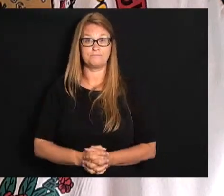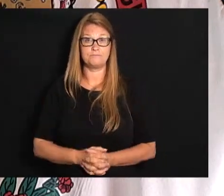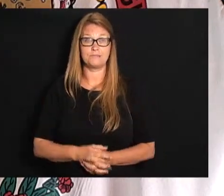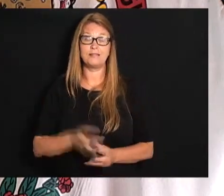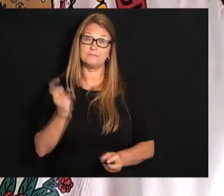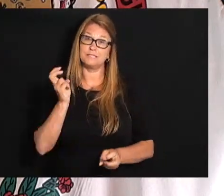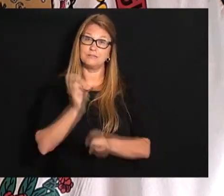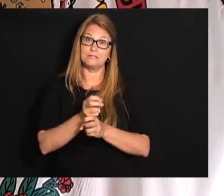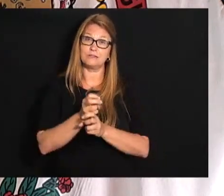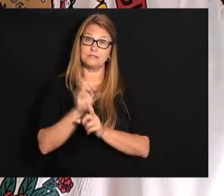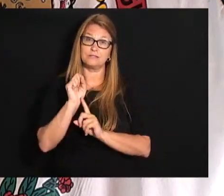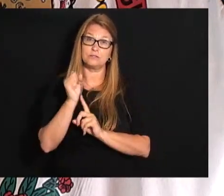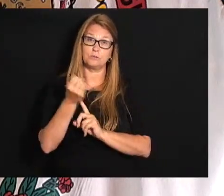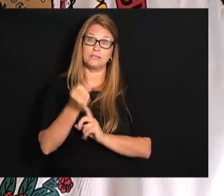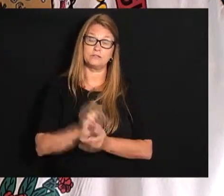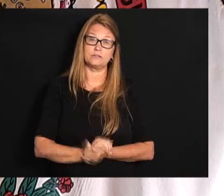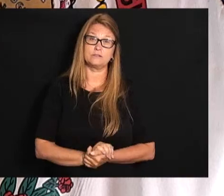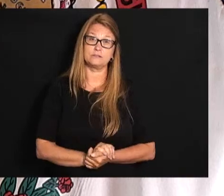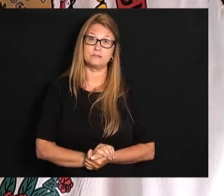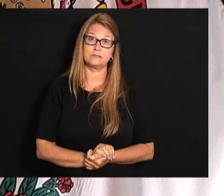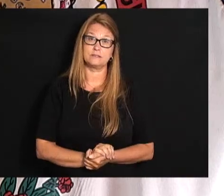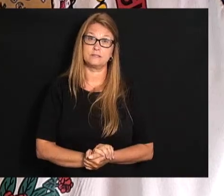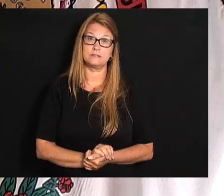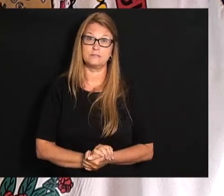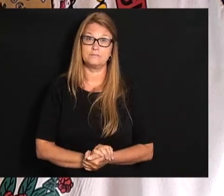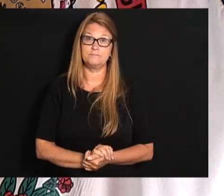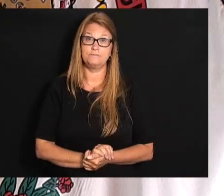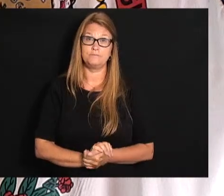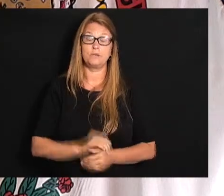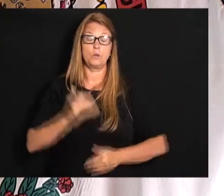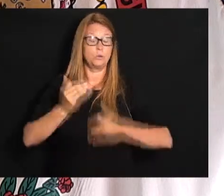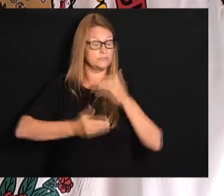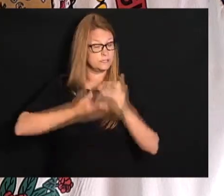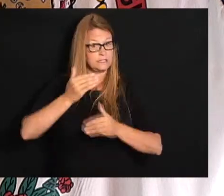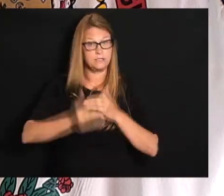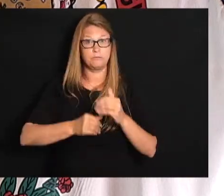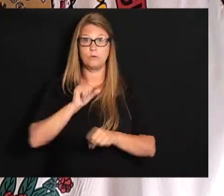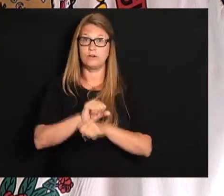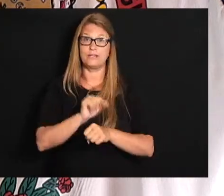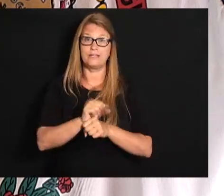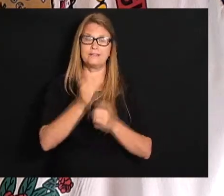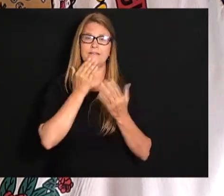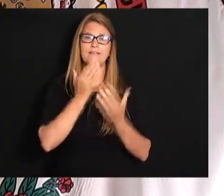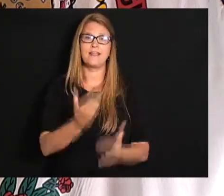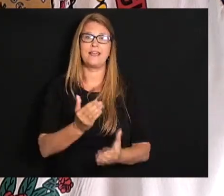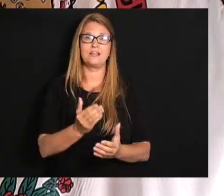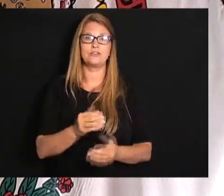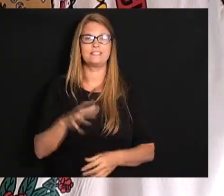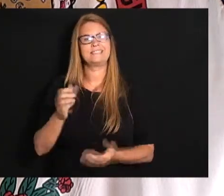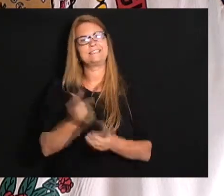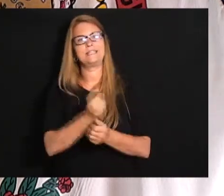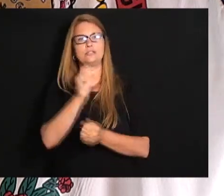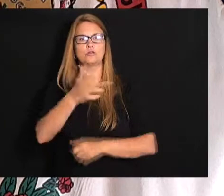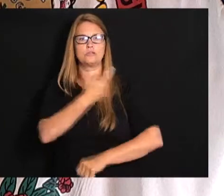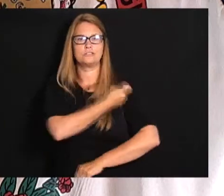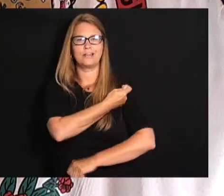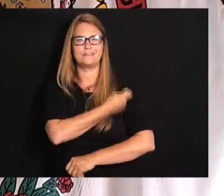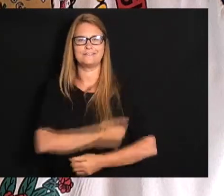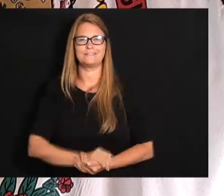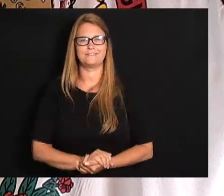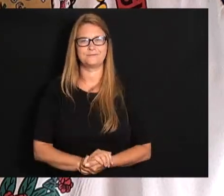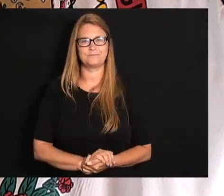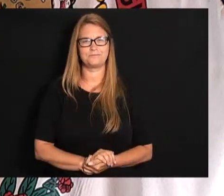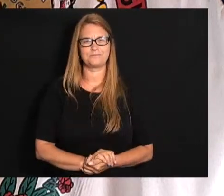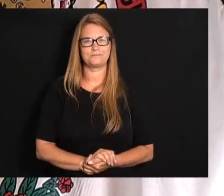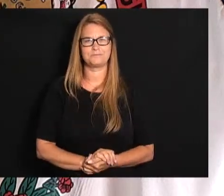go, but we're getting there, and we're just going to keep at it. So thank you so much. Get your booster shot, West Virginia.